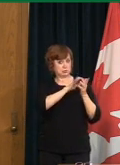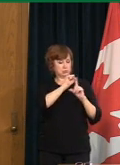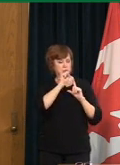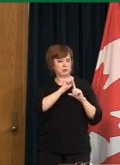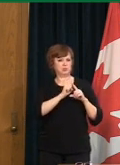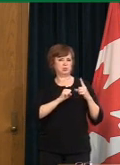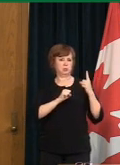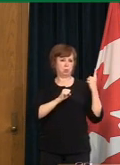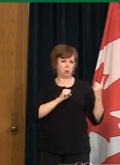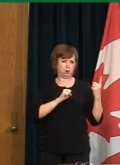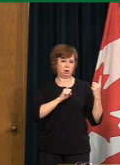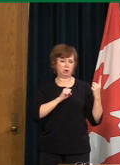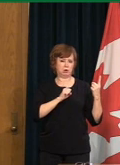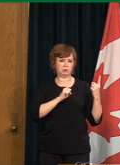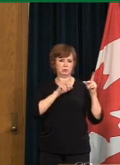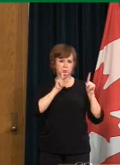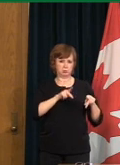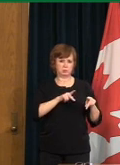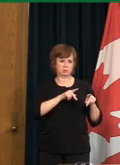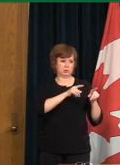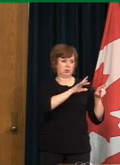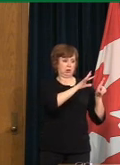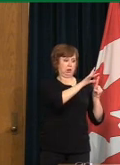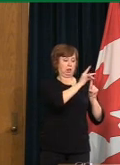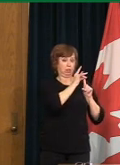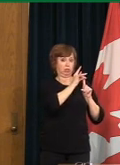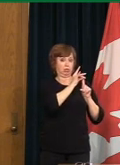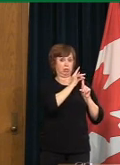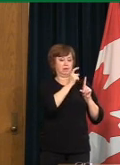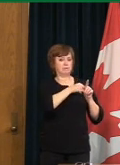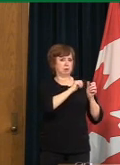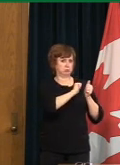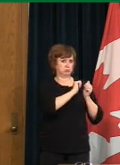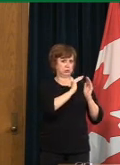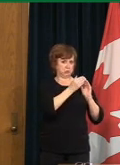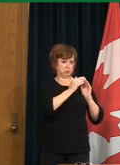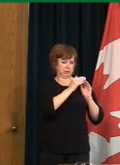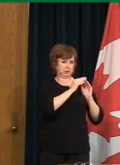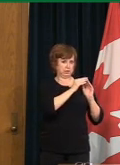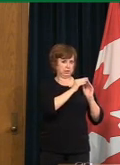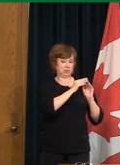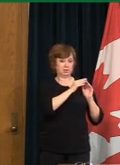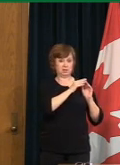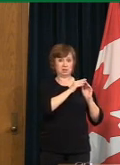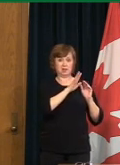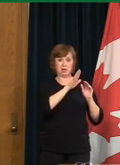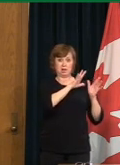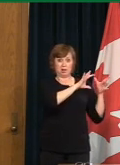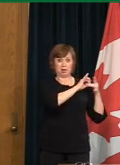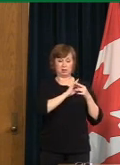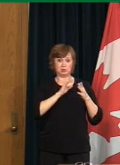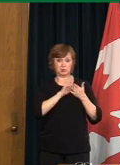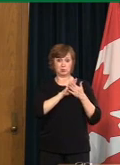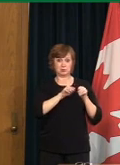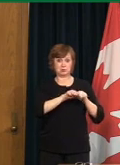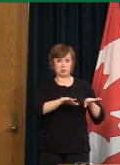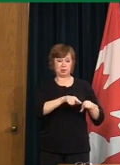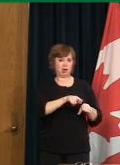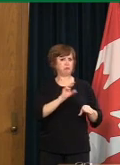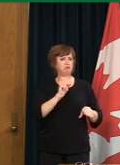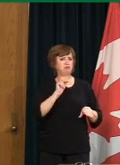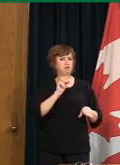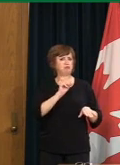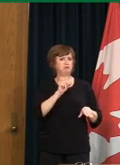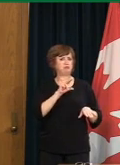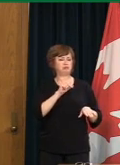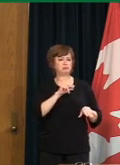single cases that are imported from the community. Very few clusters or outbreaks. So, based on that, we are confident at this time